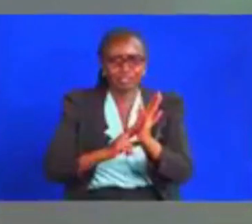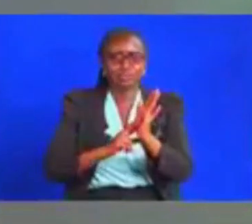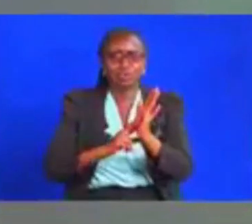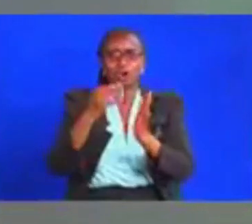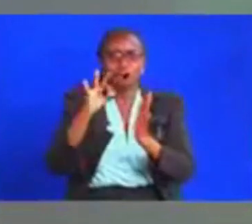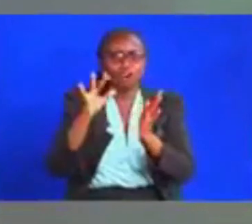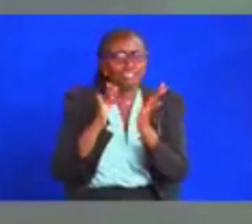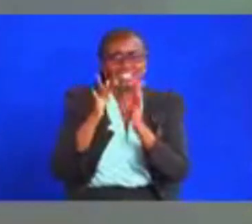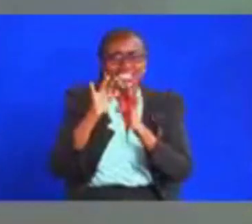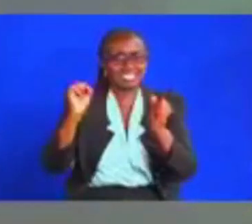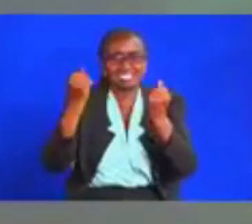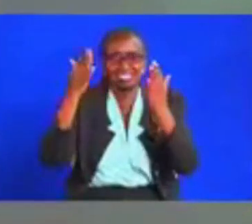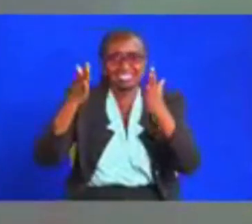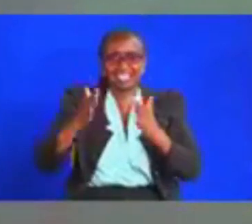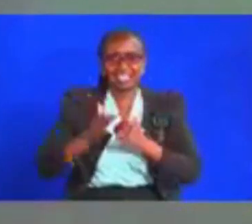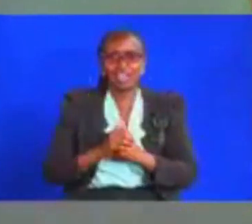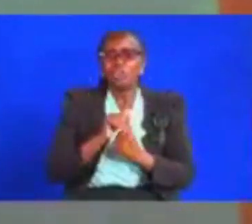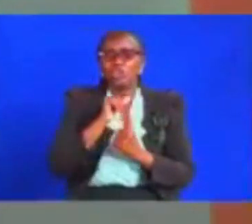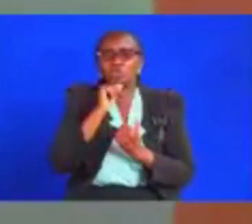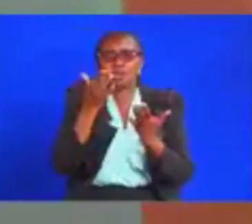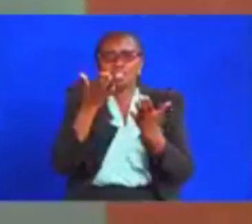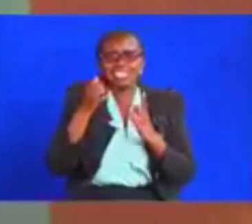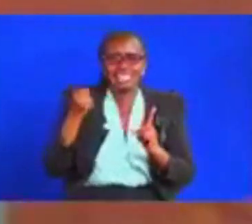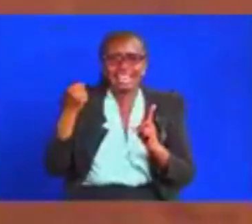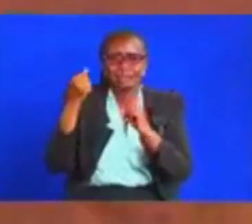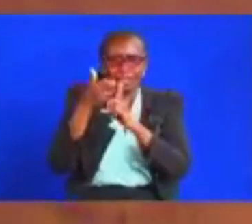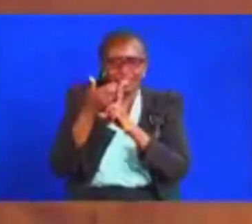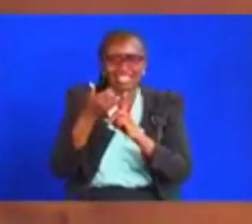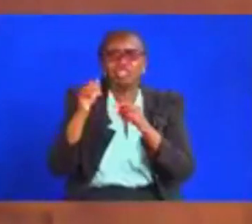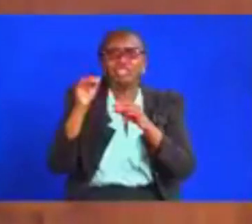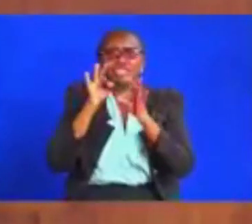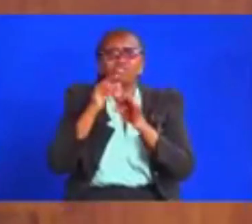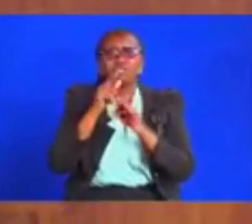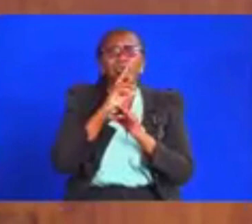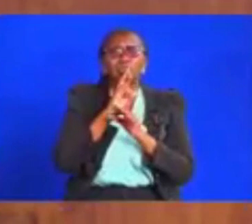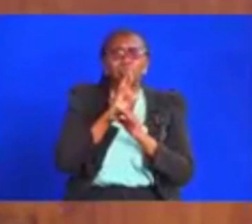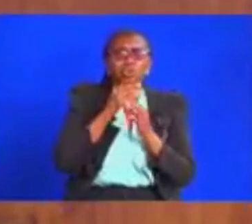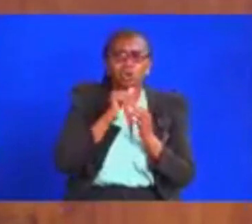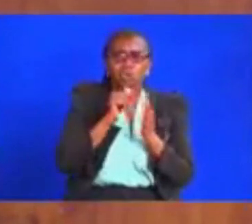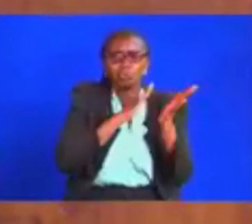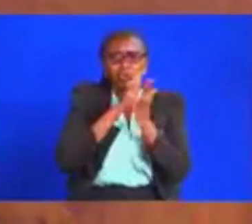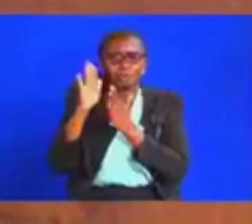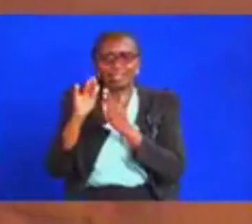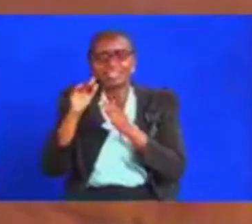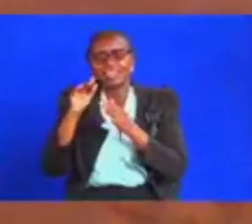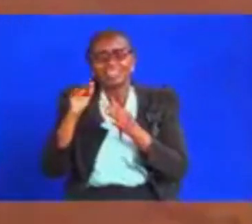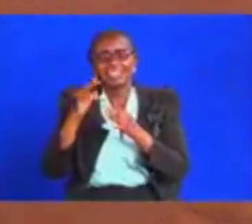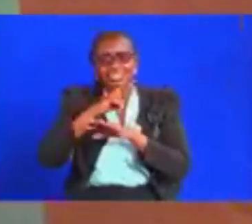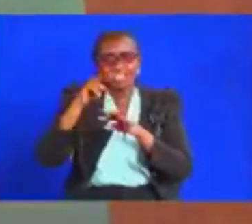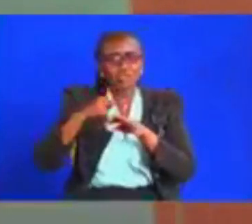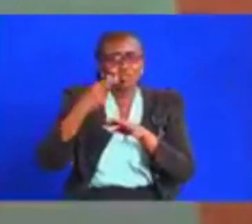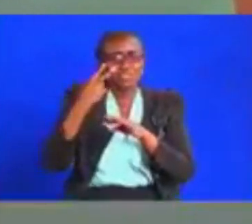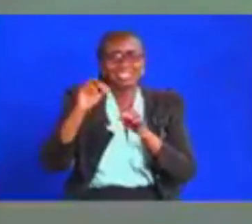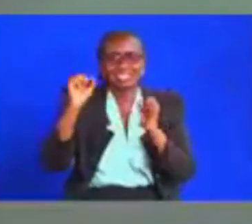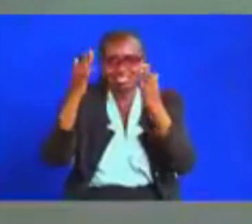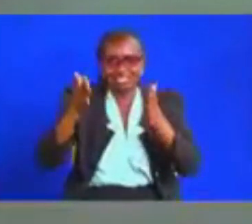Savior. You do not need an impartation if you are not prepared to let the nation see the Savior.